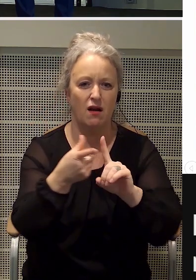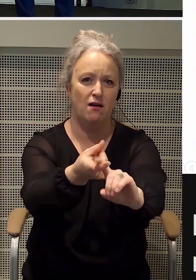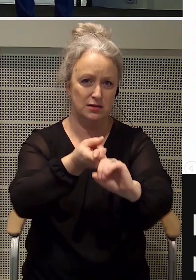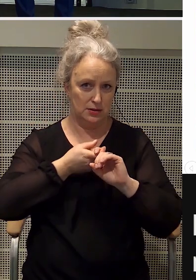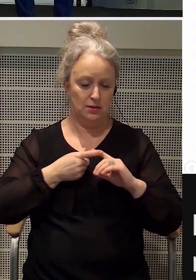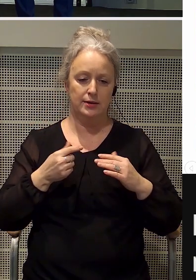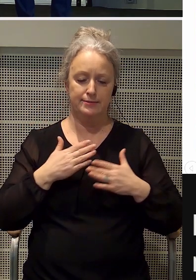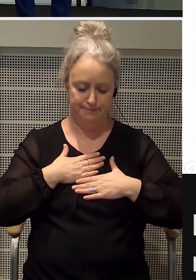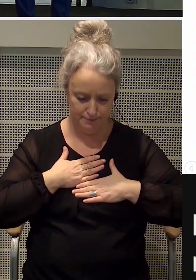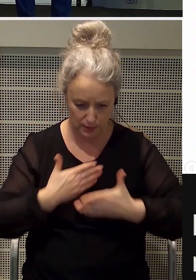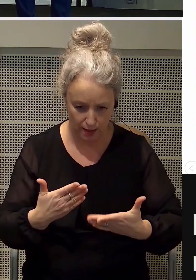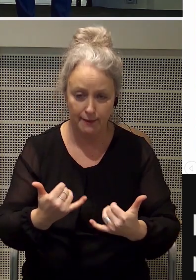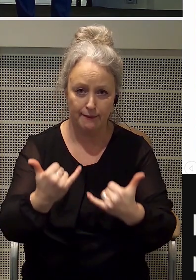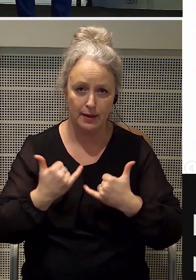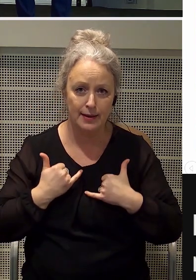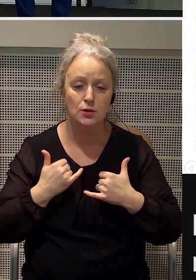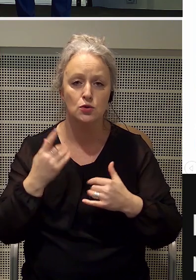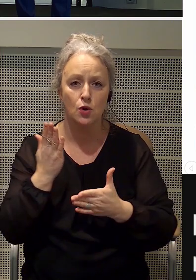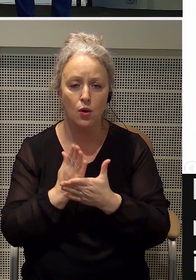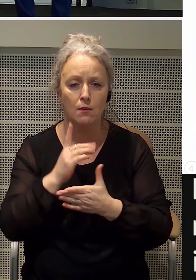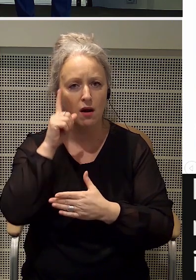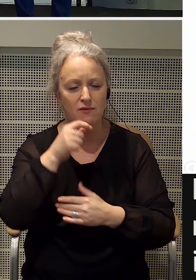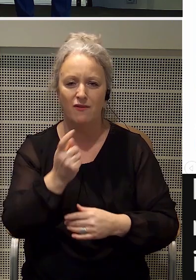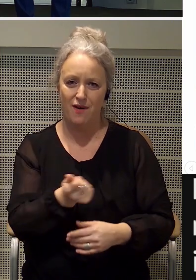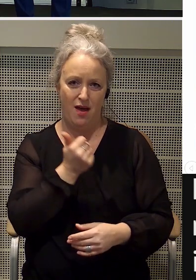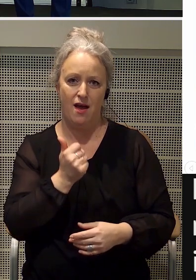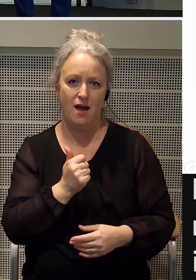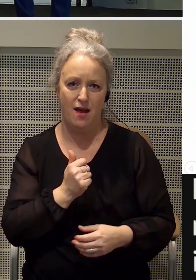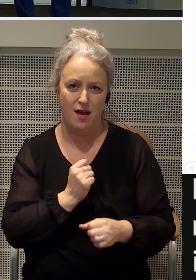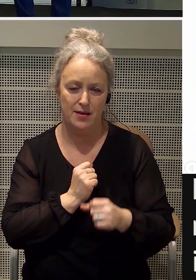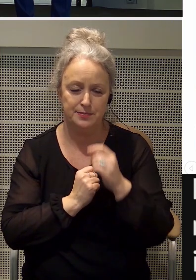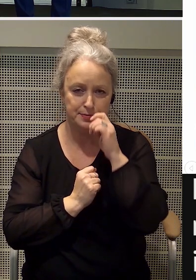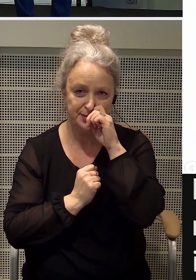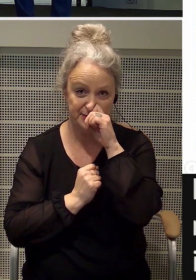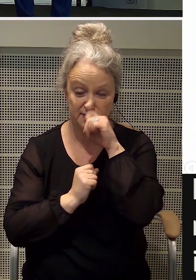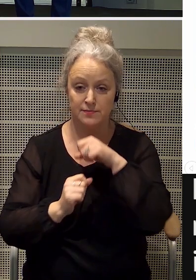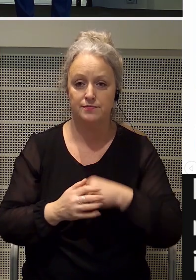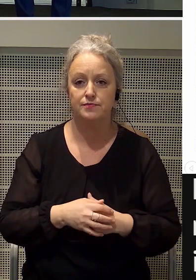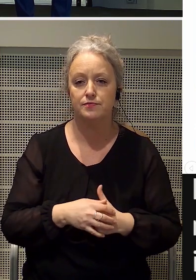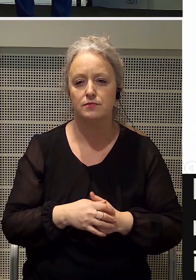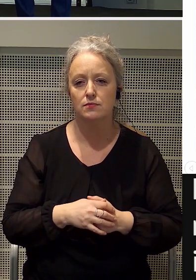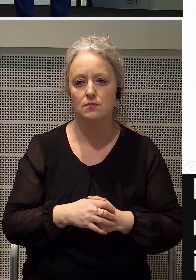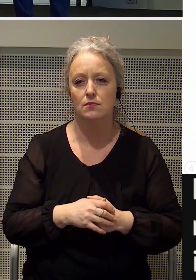but of course, on the other hand, I do admit we haven't done enough.